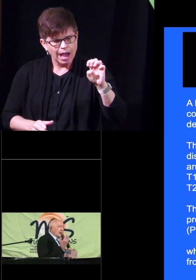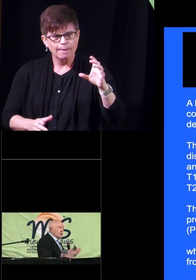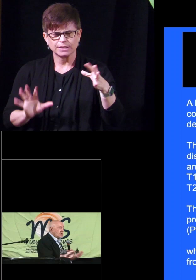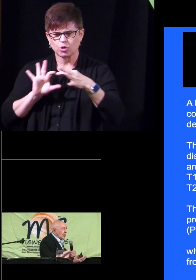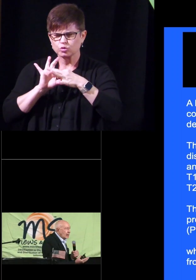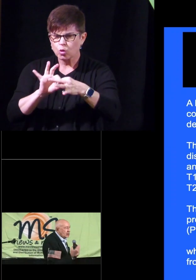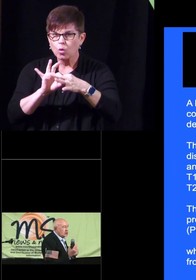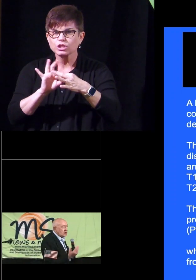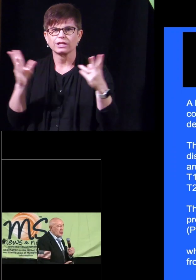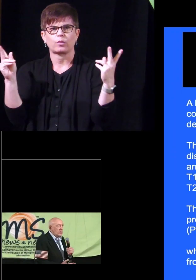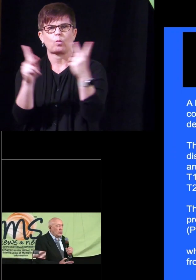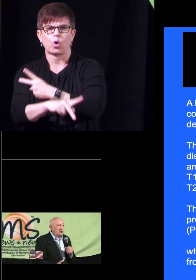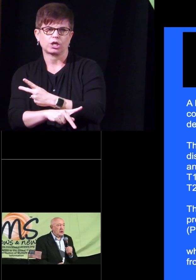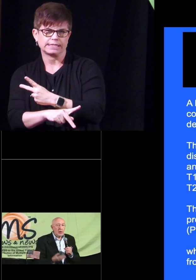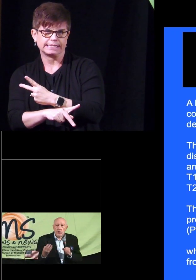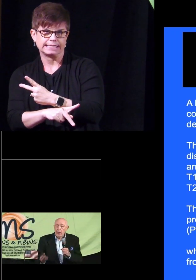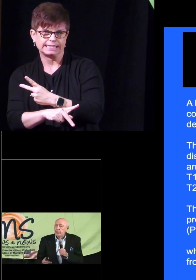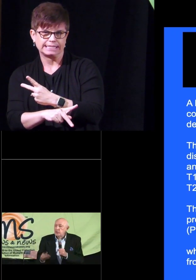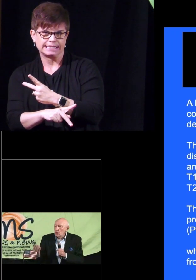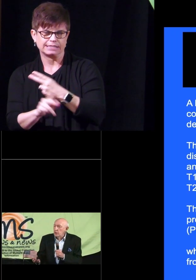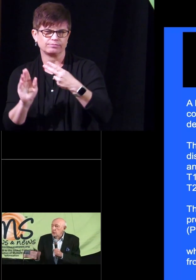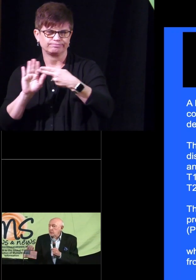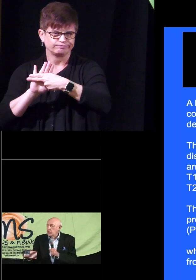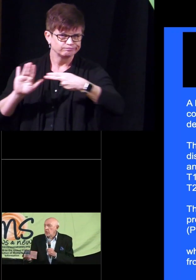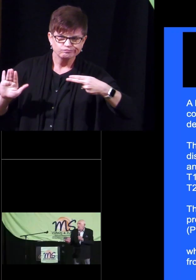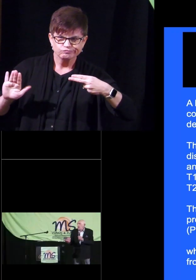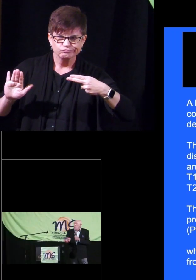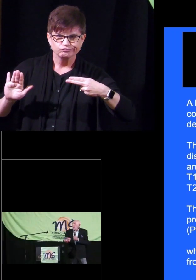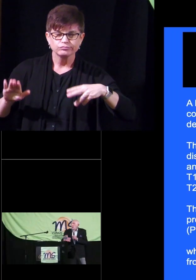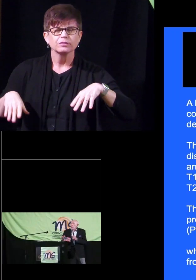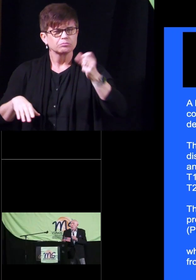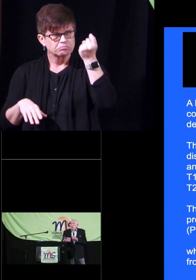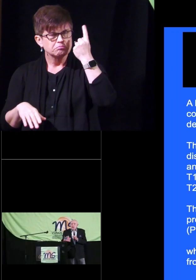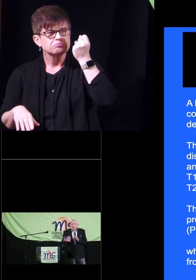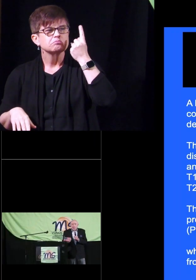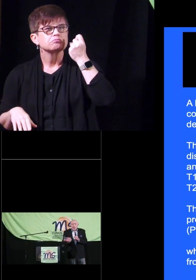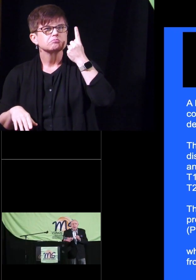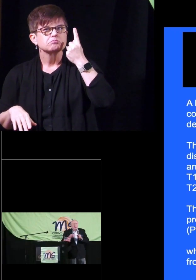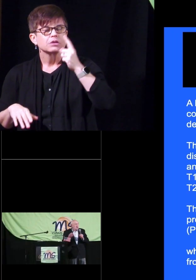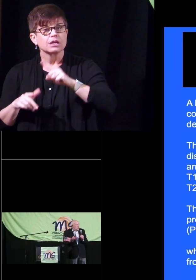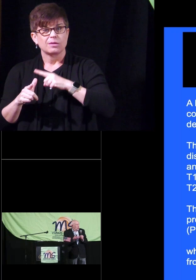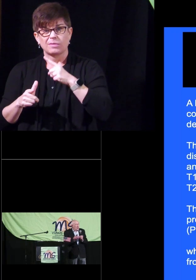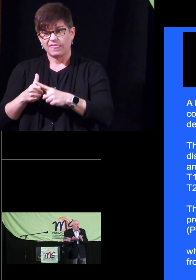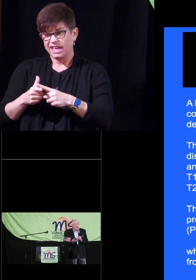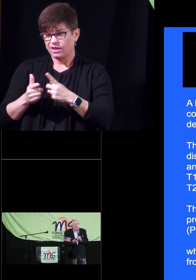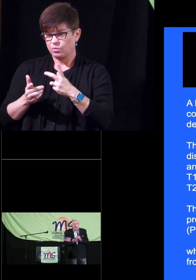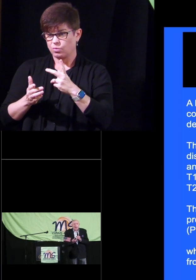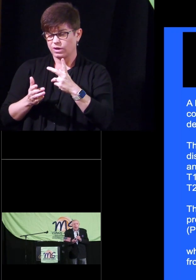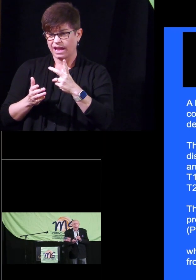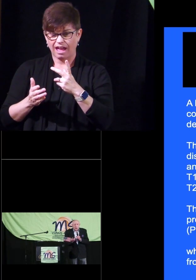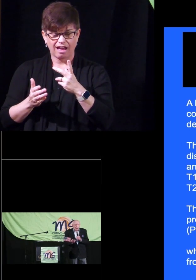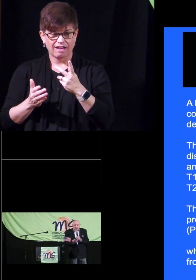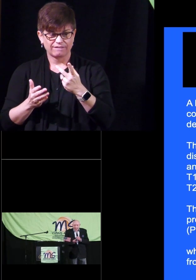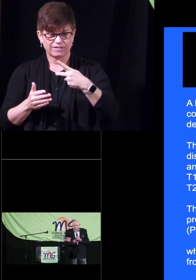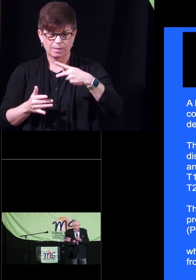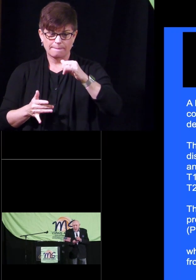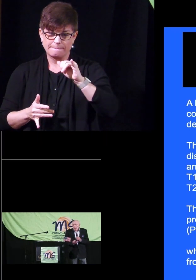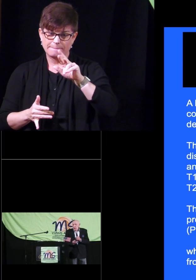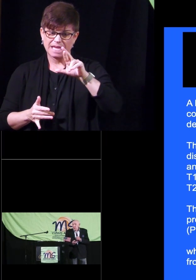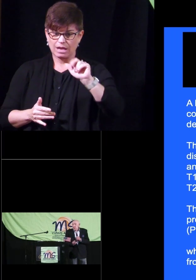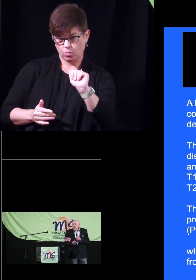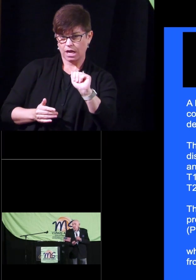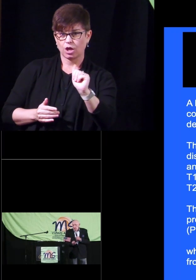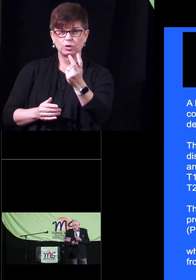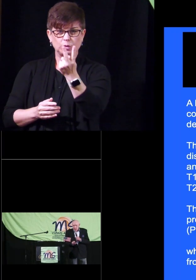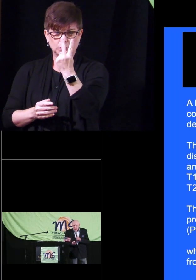after that, that's relapse-associated worsening. You had a relapse and you're worse, you understand that. But then we also have PIRA. So this is two ways that people can get worse, and maybe